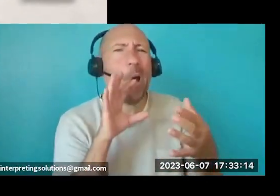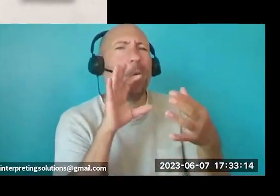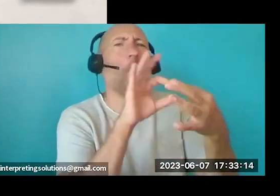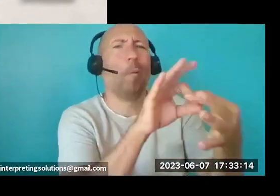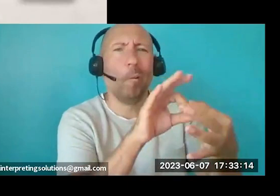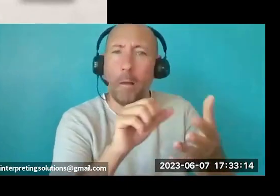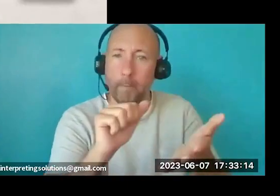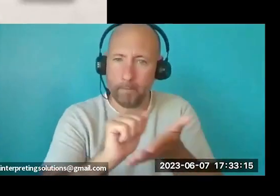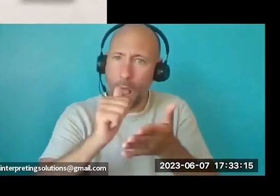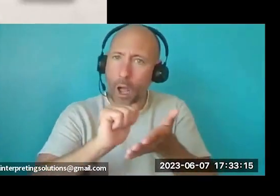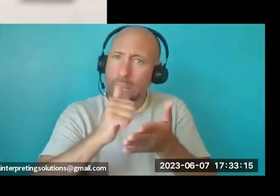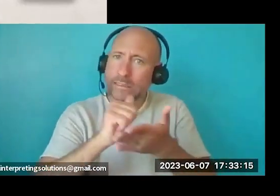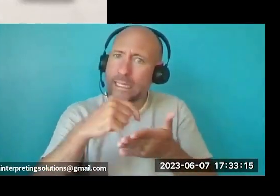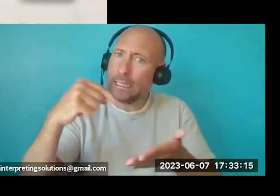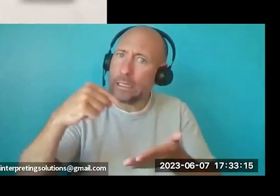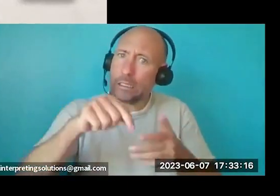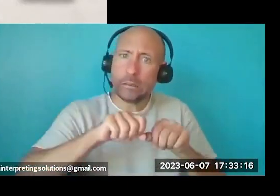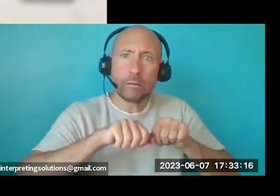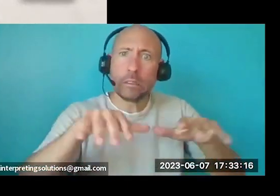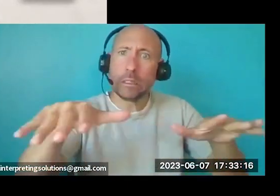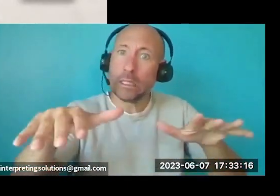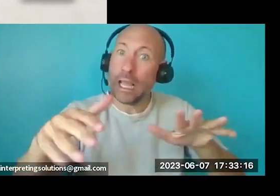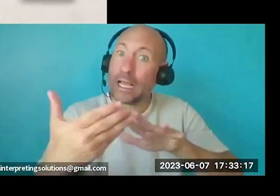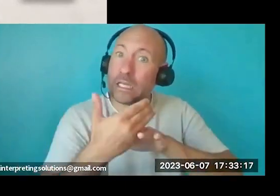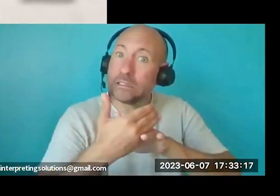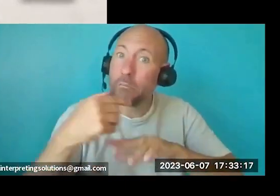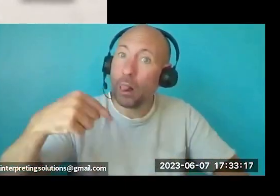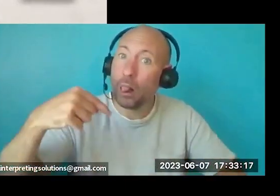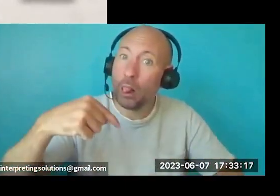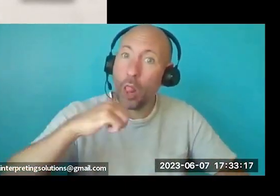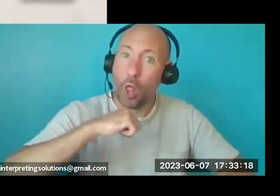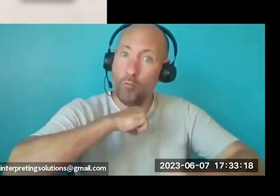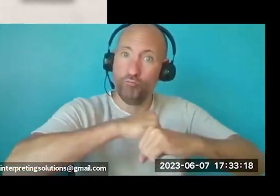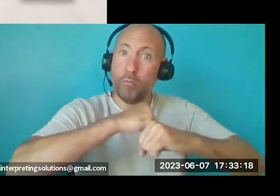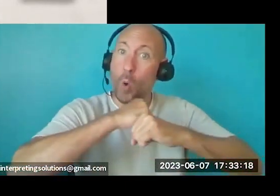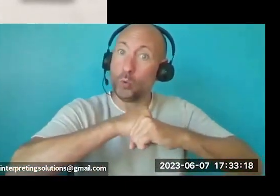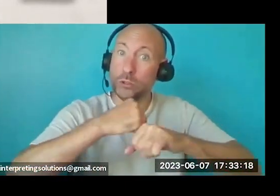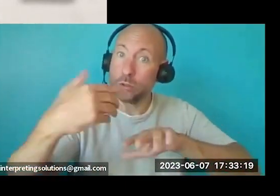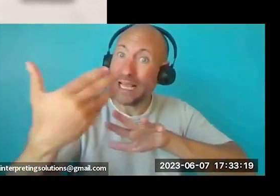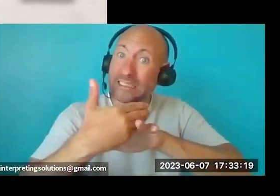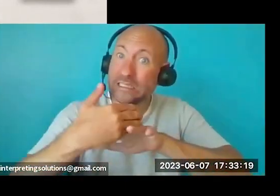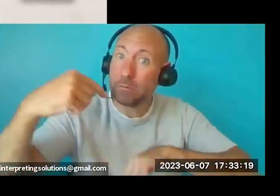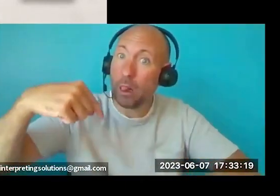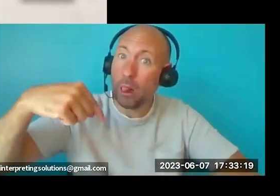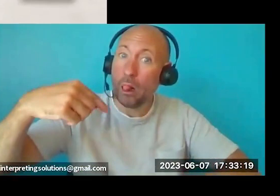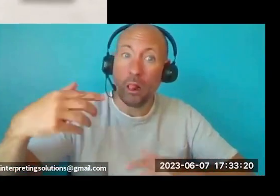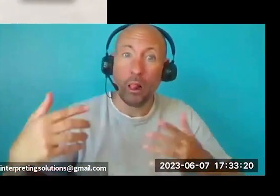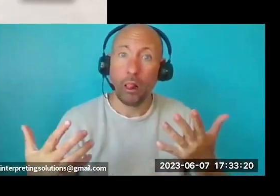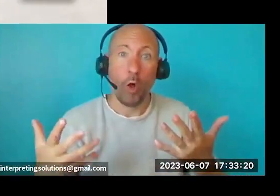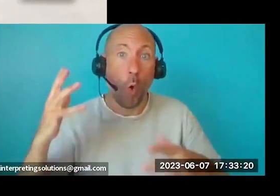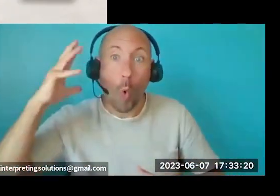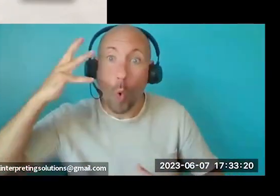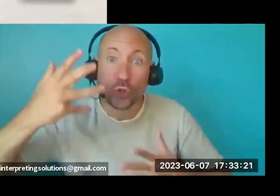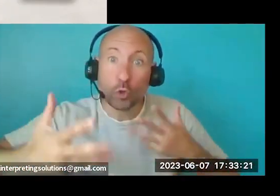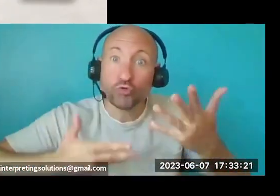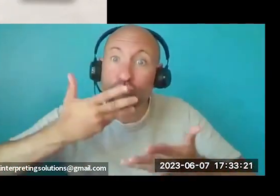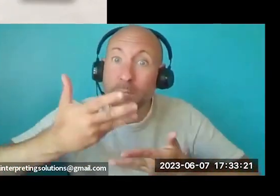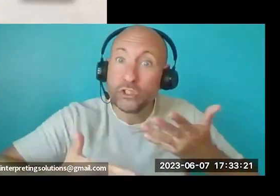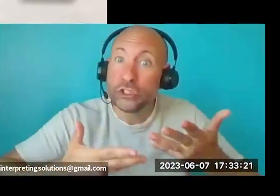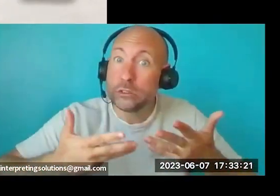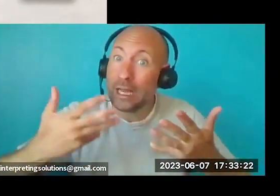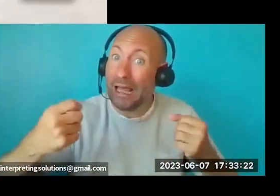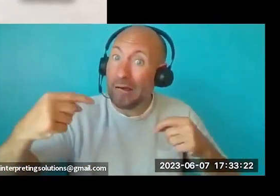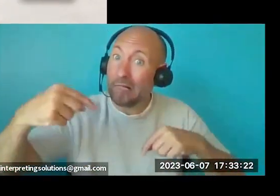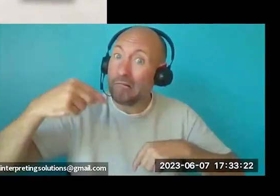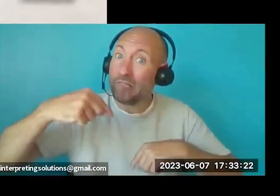your marketing accessible? Is the way that you're promoting the work, is that accessible? If there's audio description in the work, are you